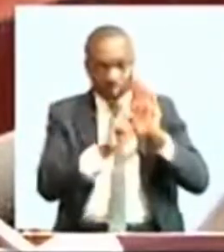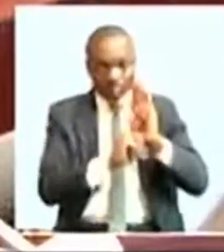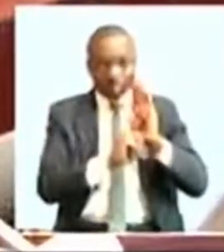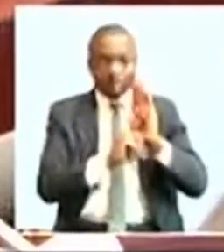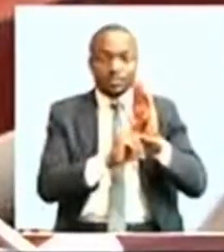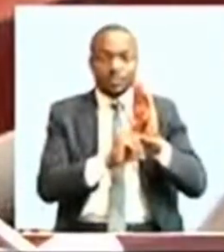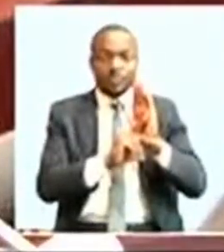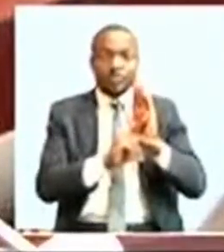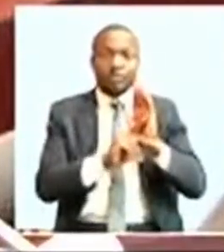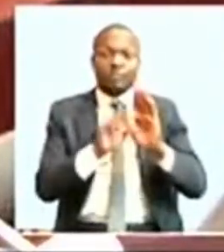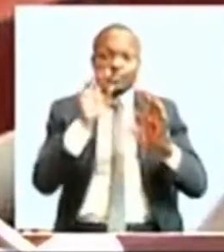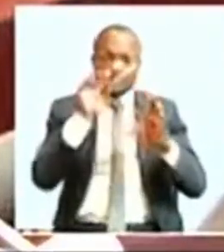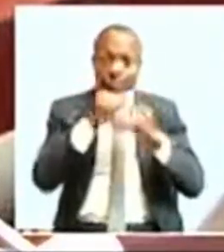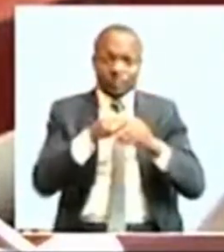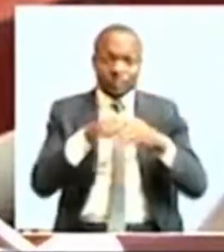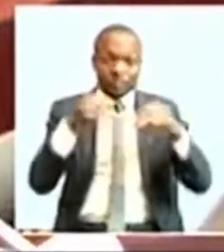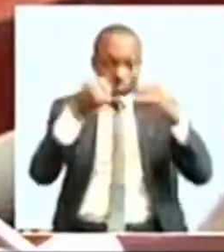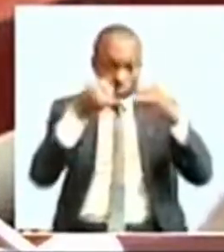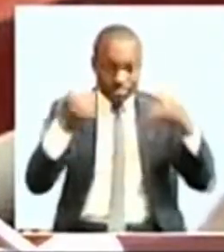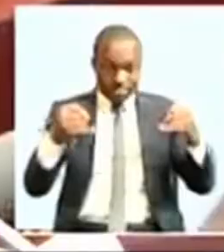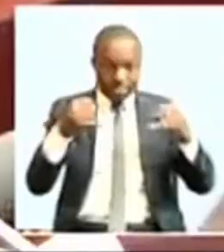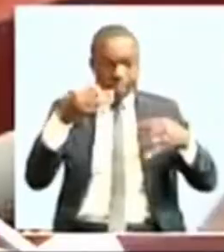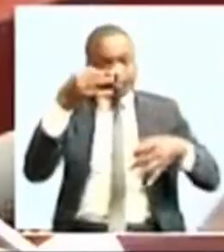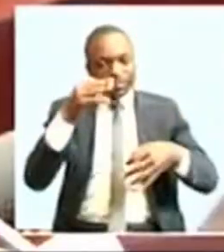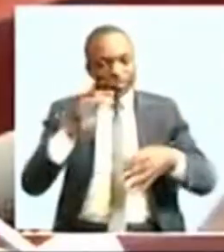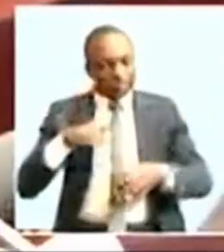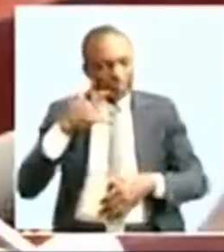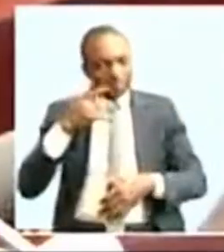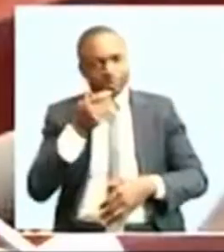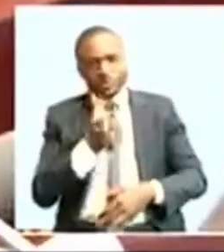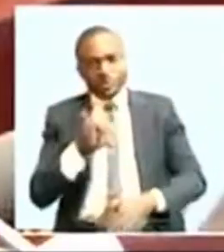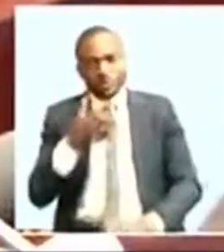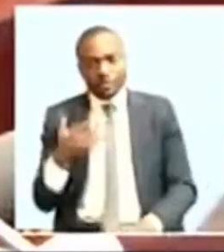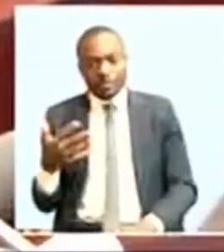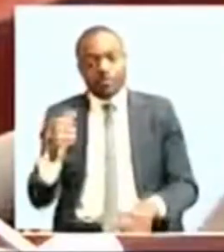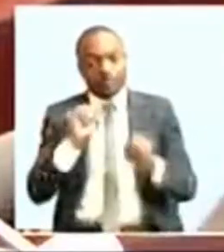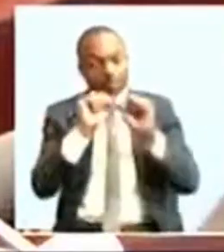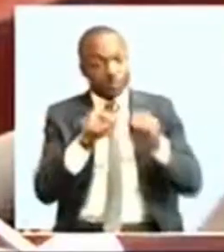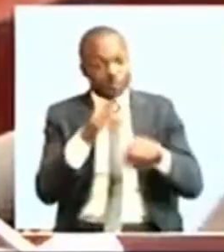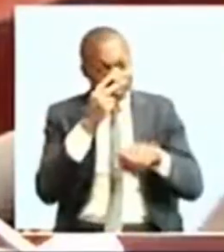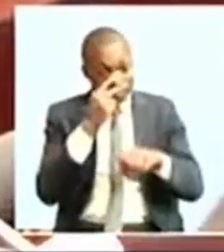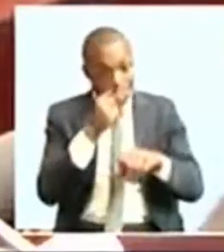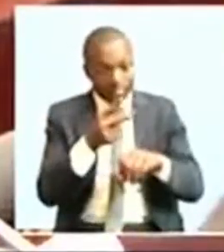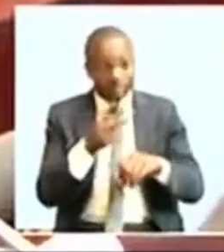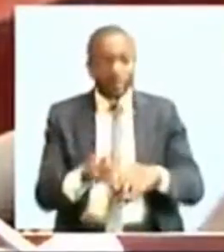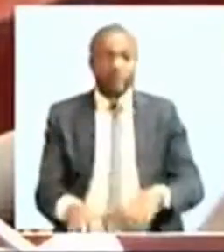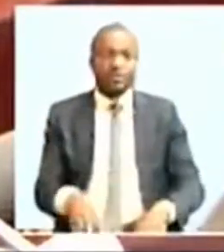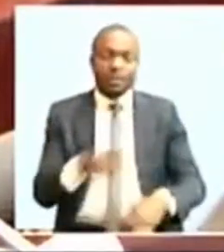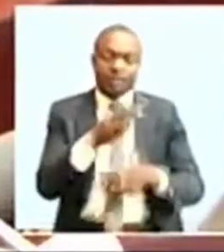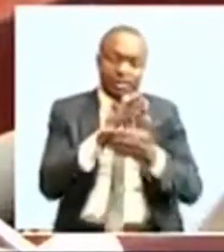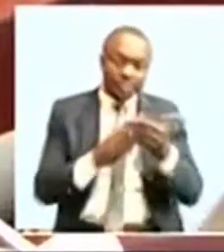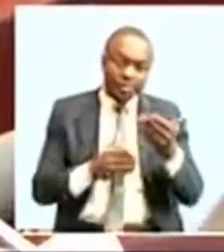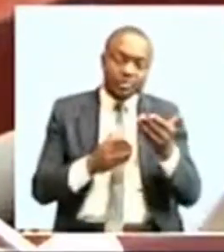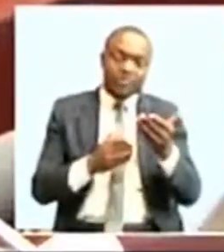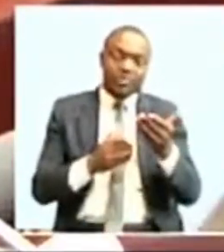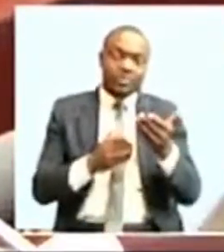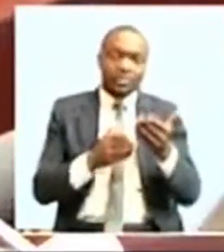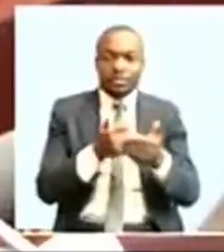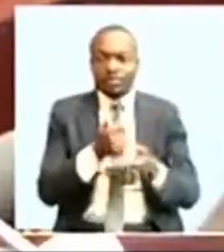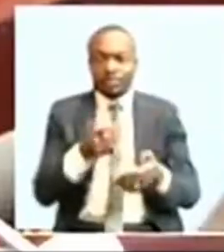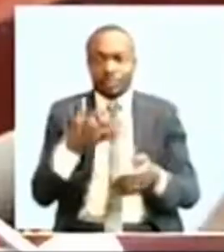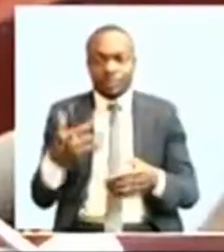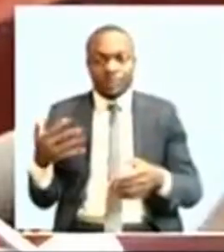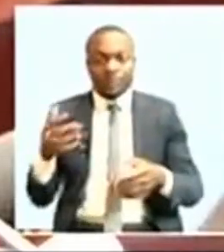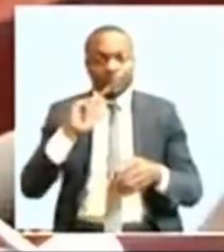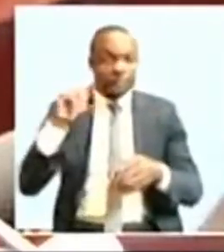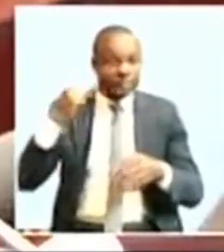line. And I feel if at all anything, maybe we can also look at it in terms of some of the low-hanging fruits that government can have